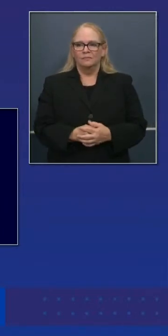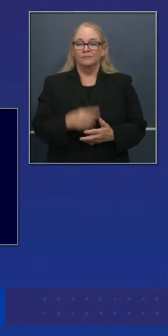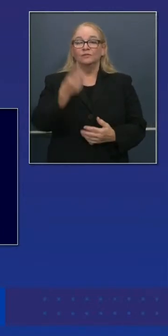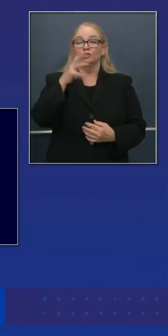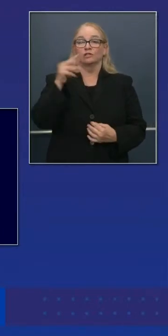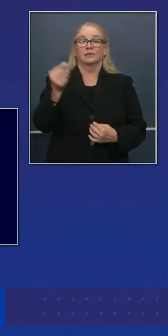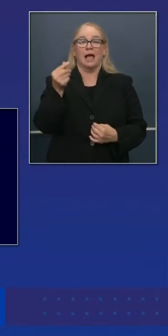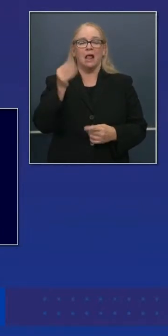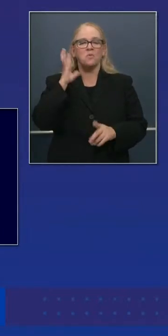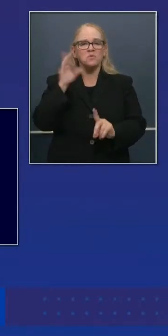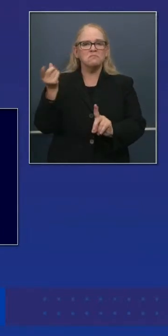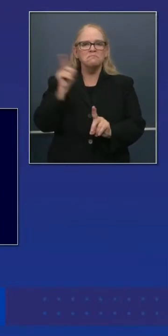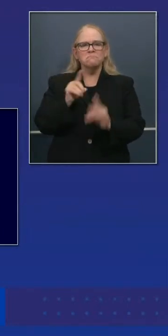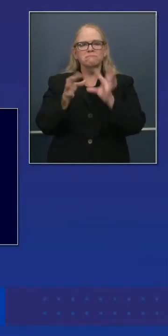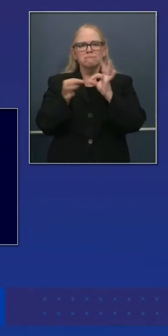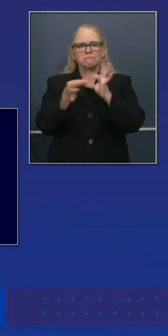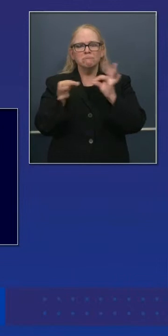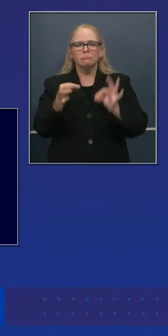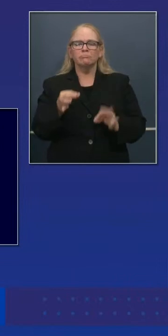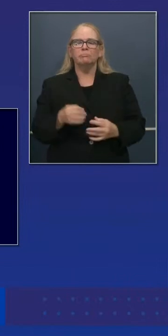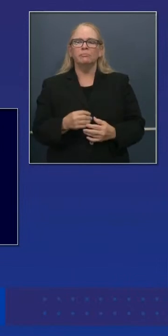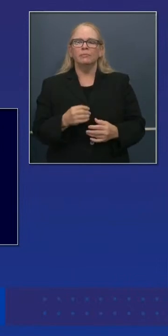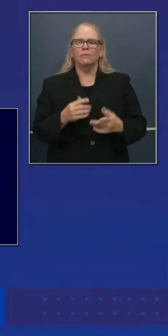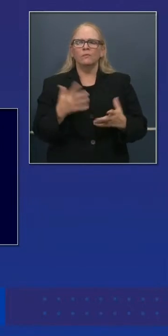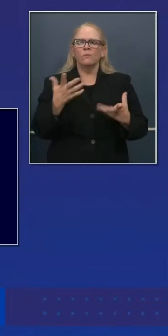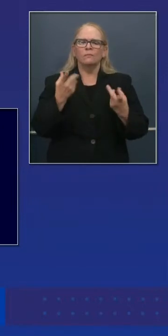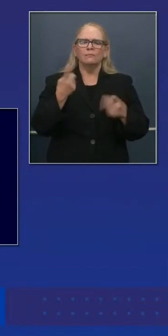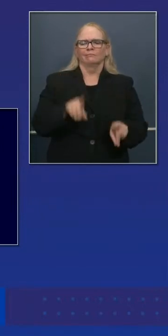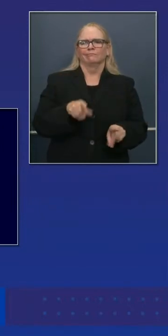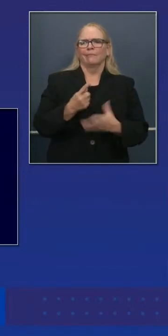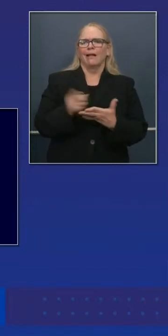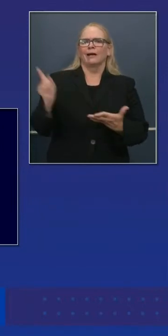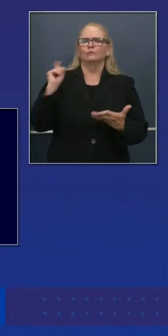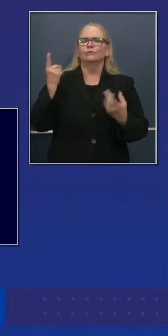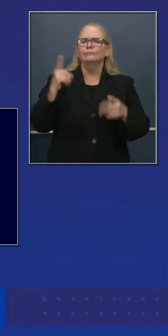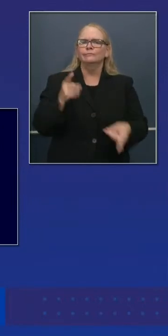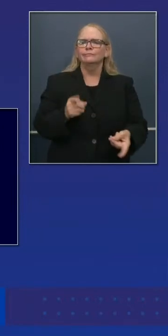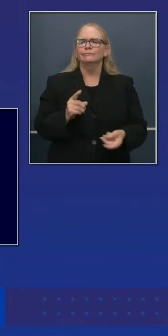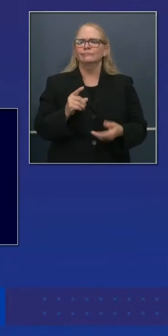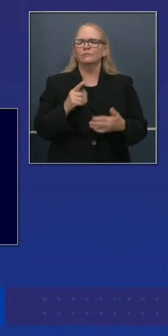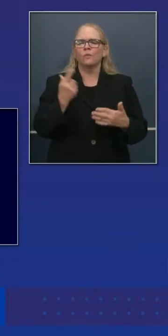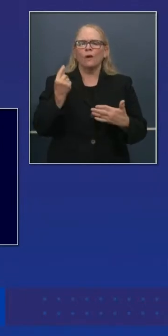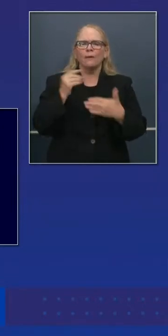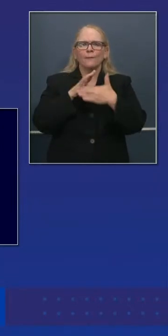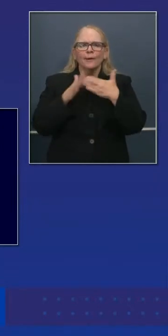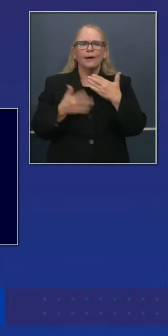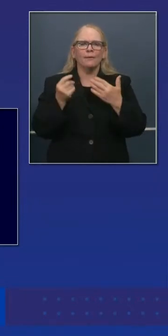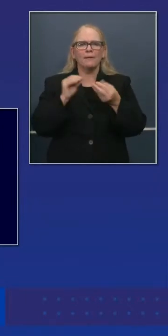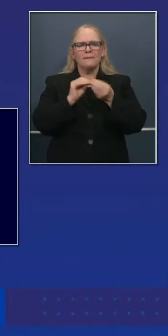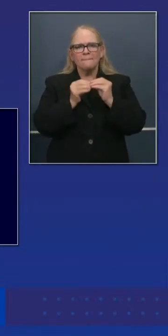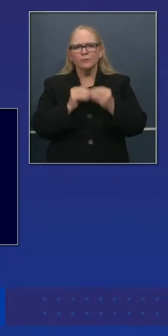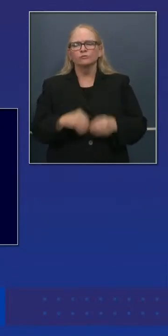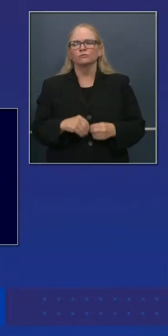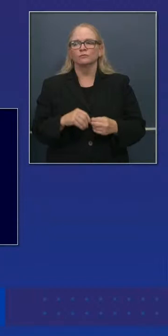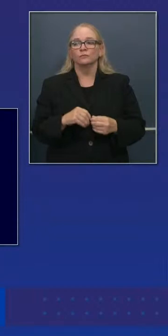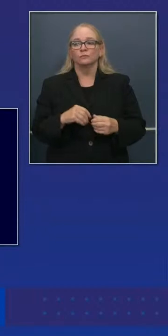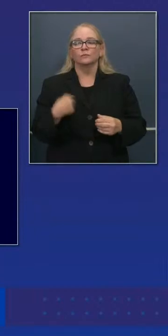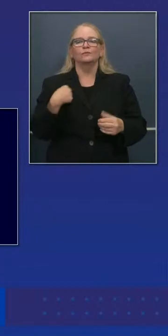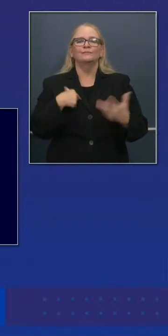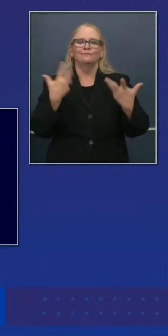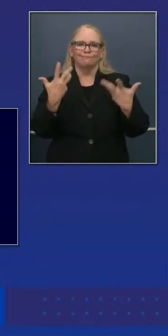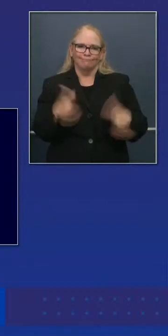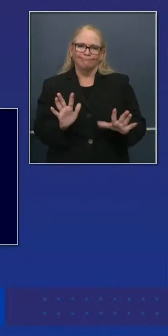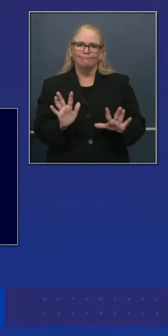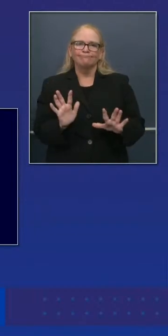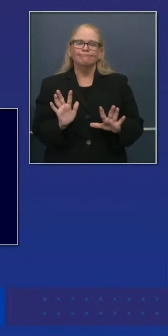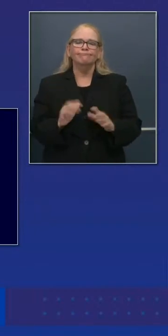upon what has been reported over the last week, that we have had a little bit of trouble in what